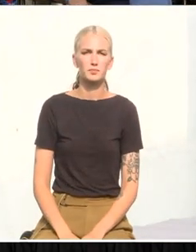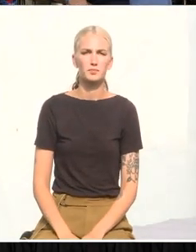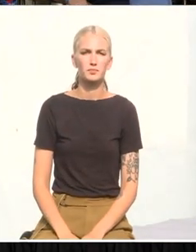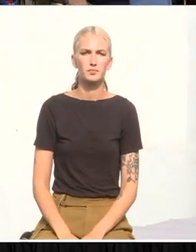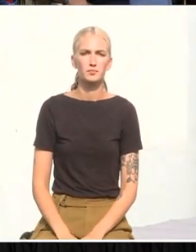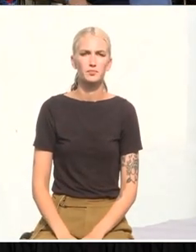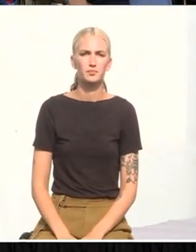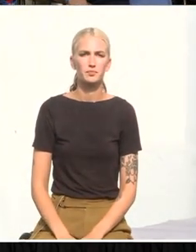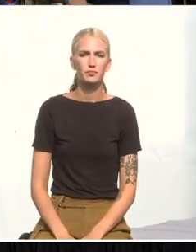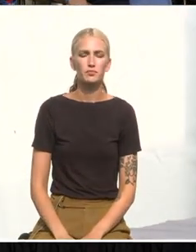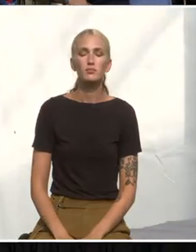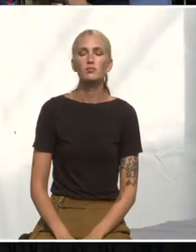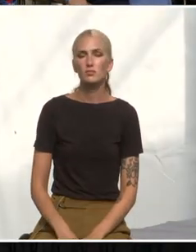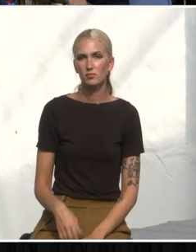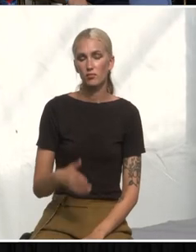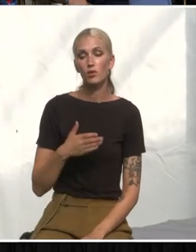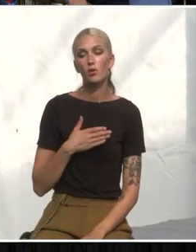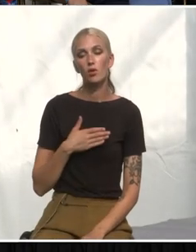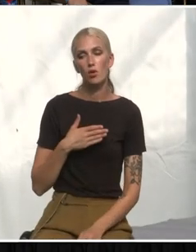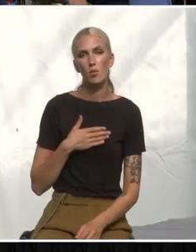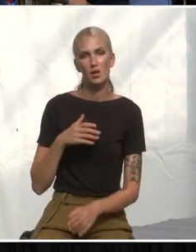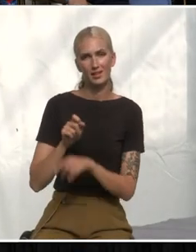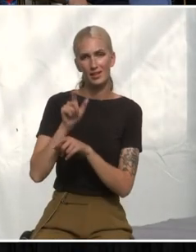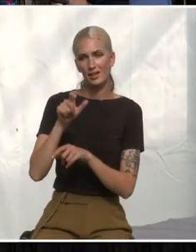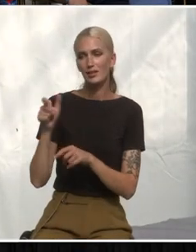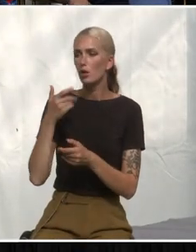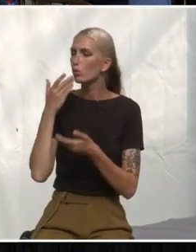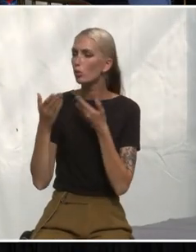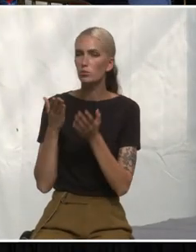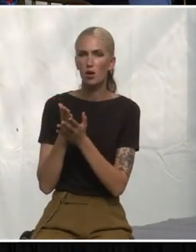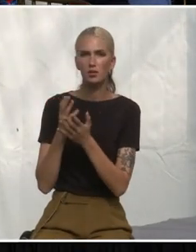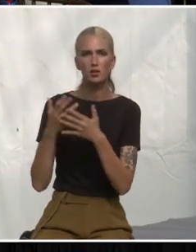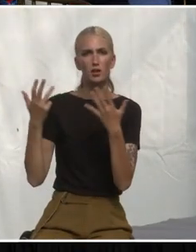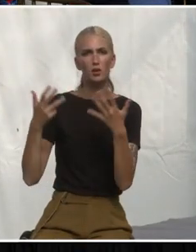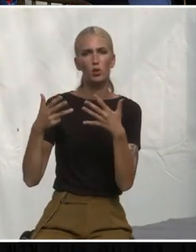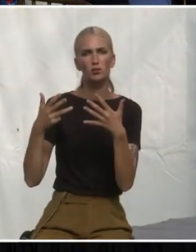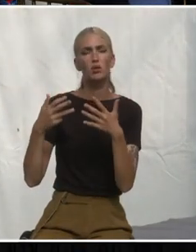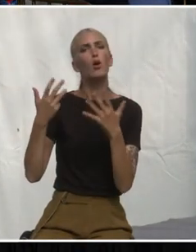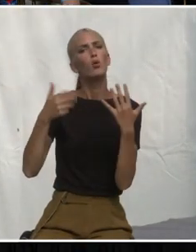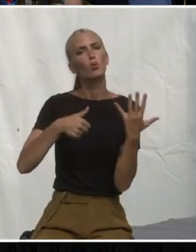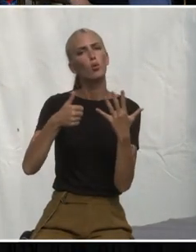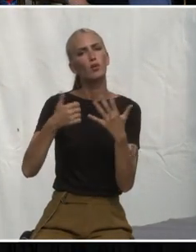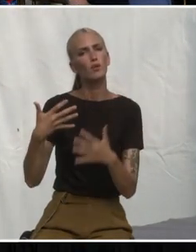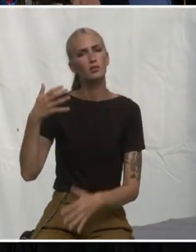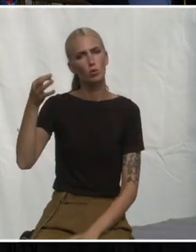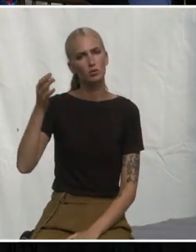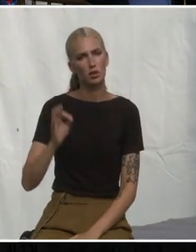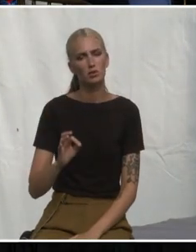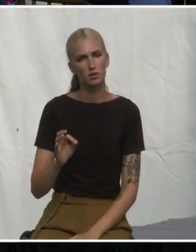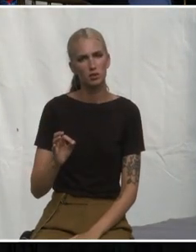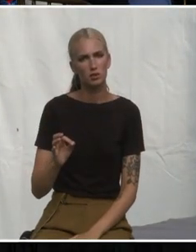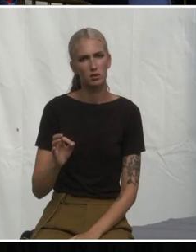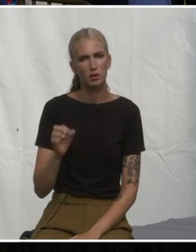our audience that a lot, and 90% of, no, no, not 90, 65% in like the